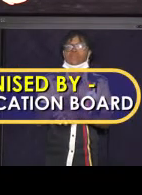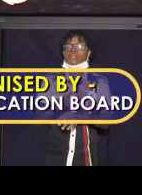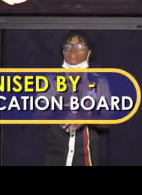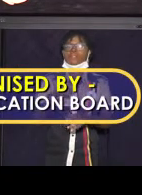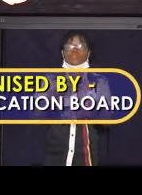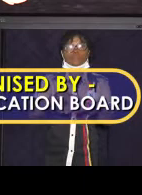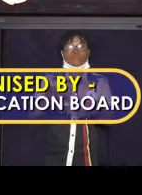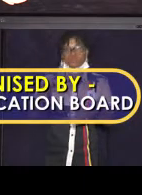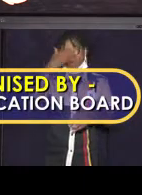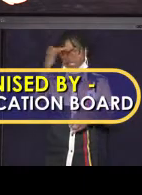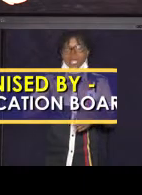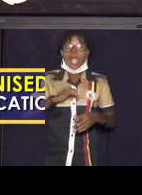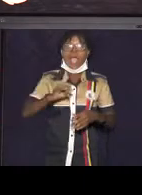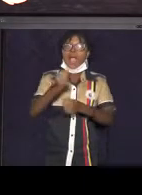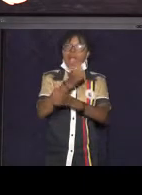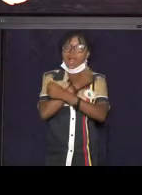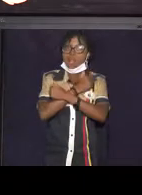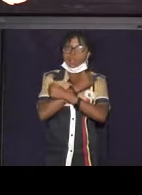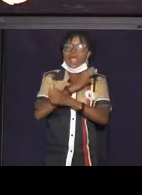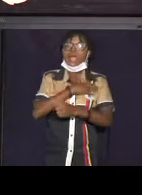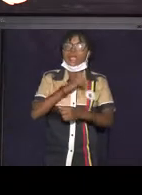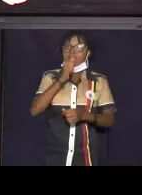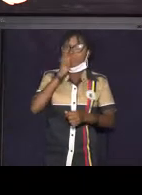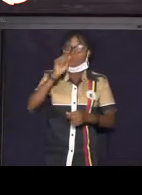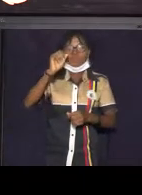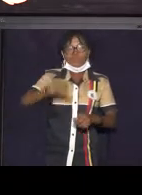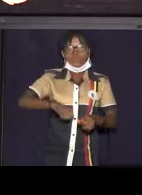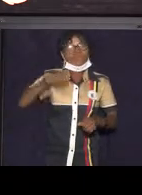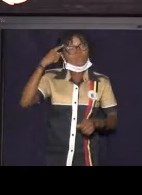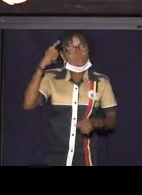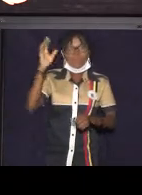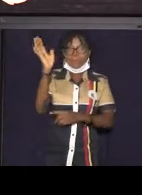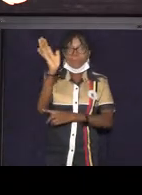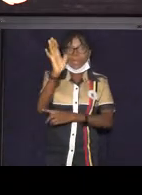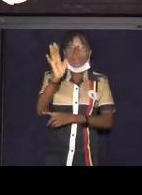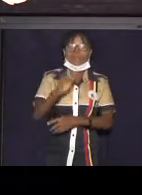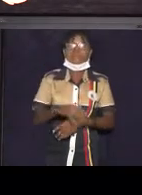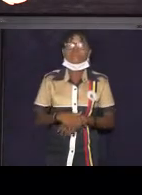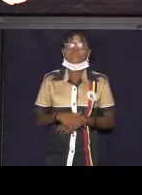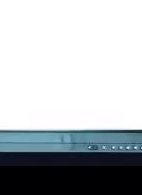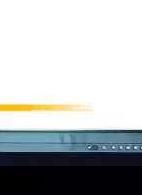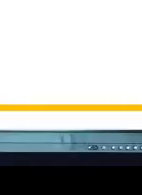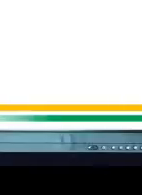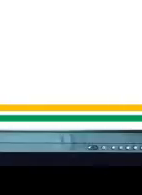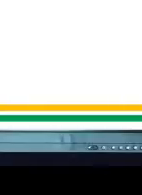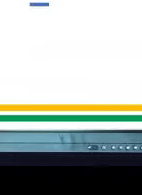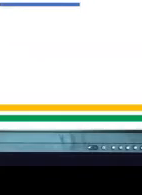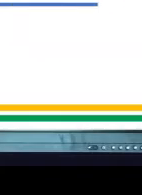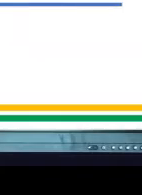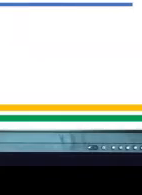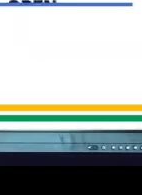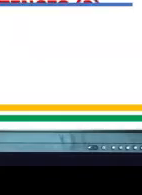Fumi loves you. Auntie Fumi is always proud of you. Bye.